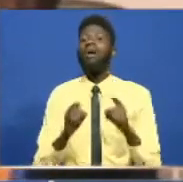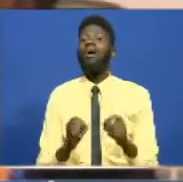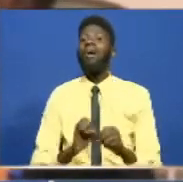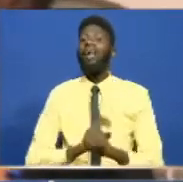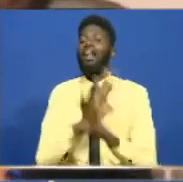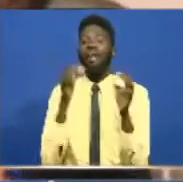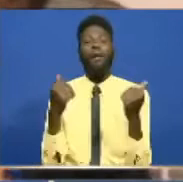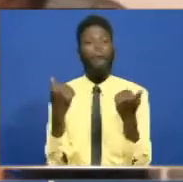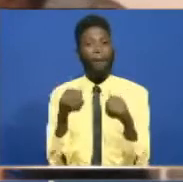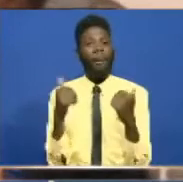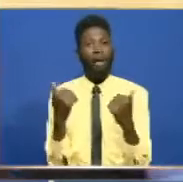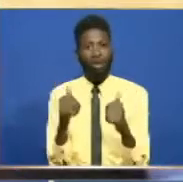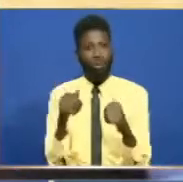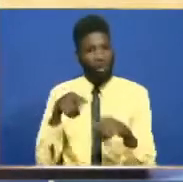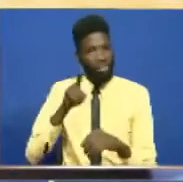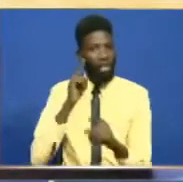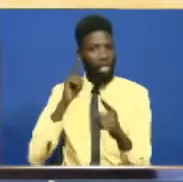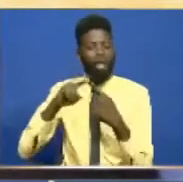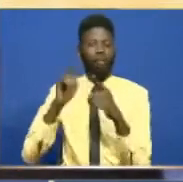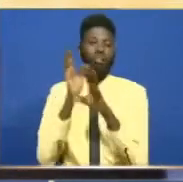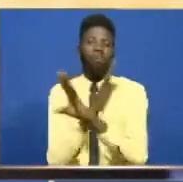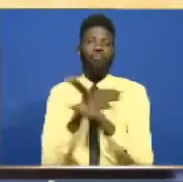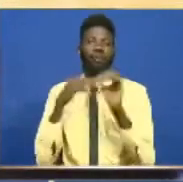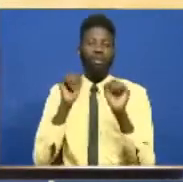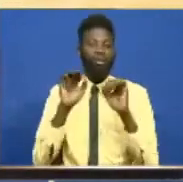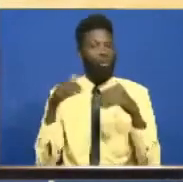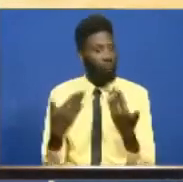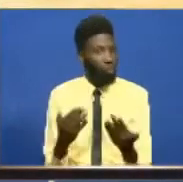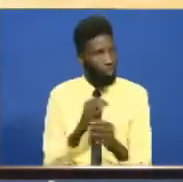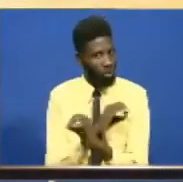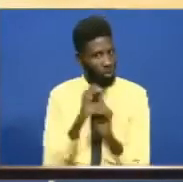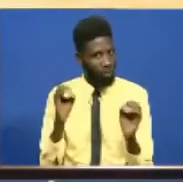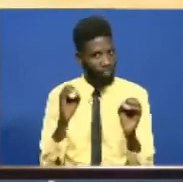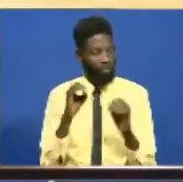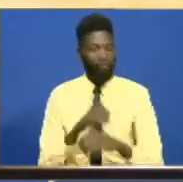months to the general polls. For Channel One News, I'm Ben Troy-Njue.